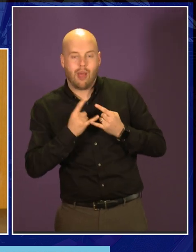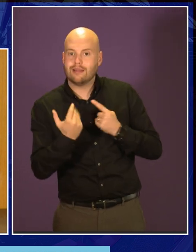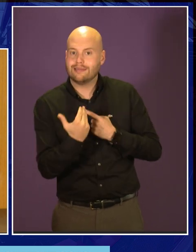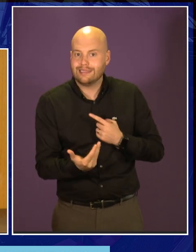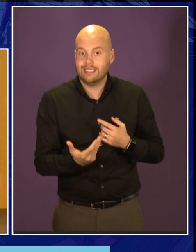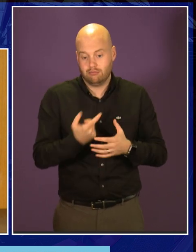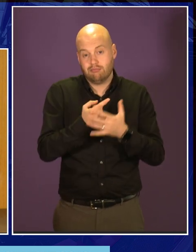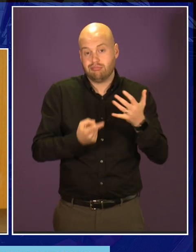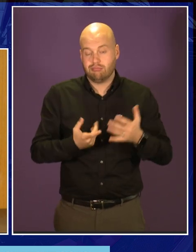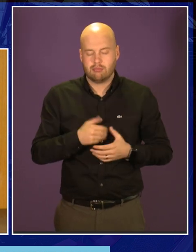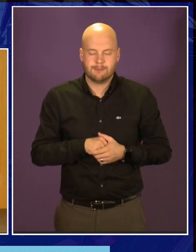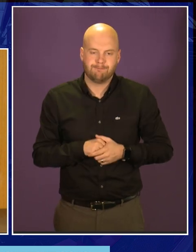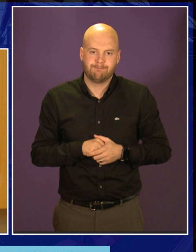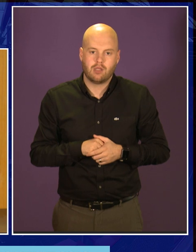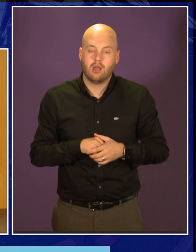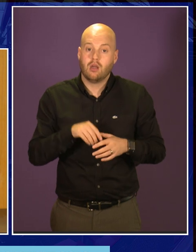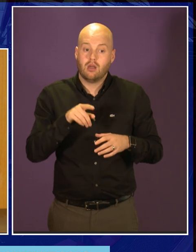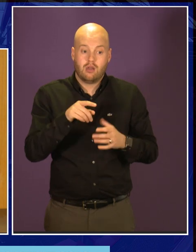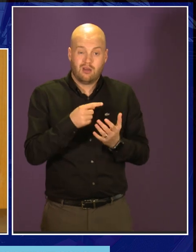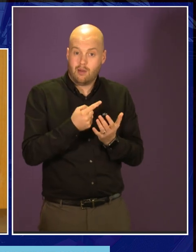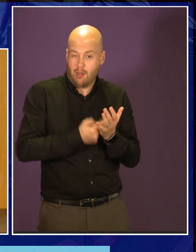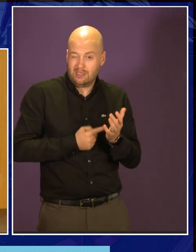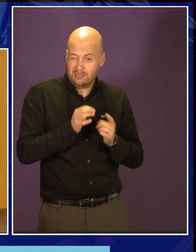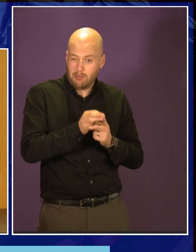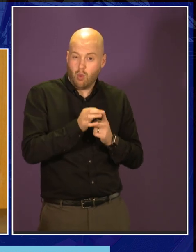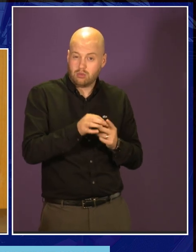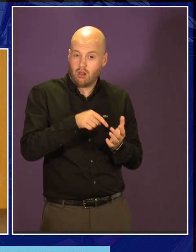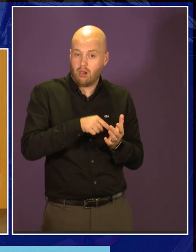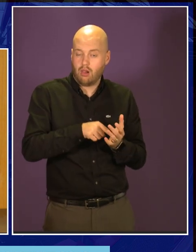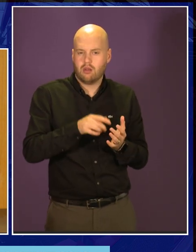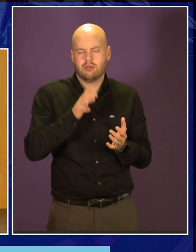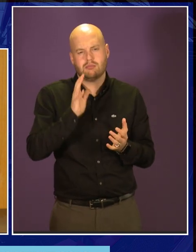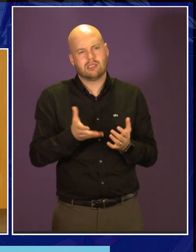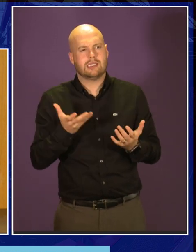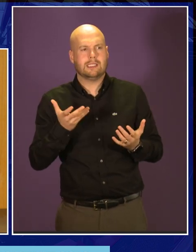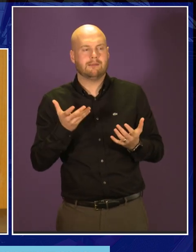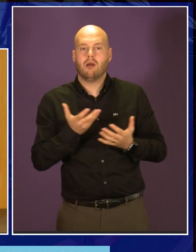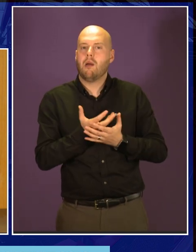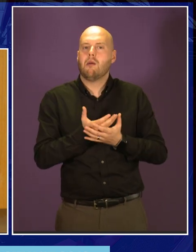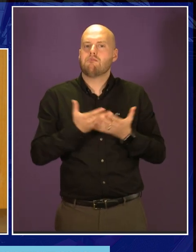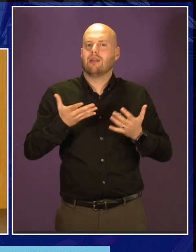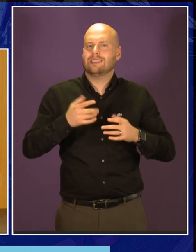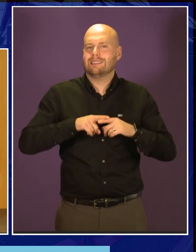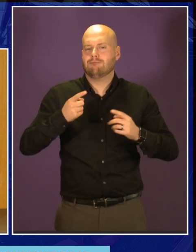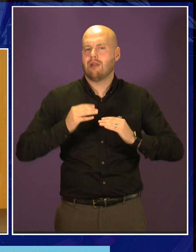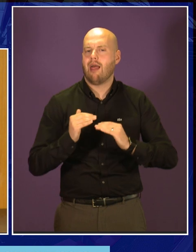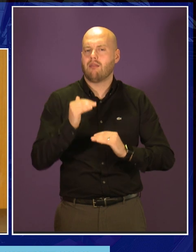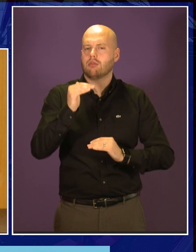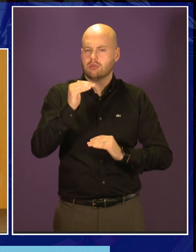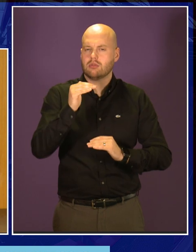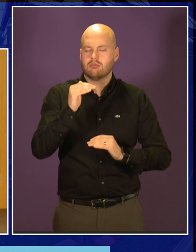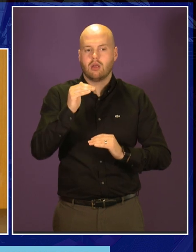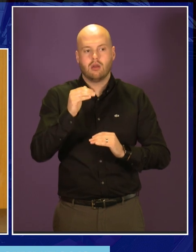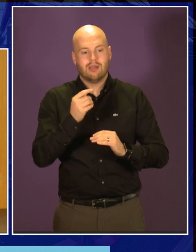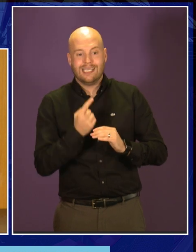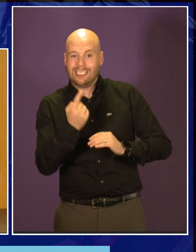terms of policy proposals is that within this, policy must be considered at multifarious and sort of multifaceted levels, things that address